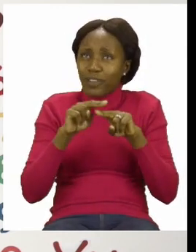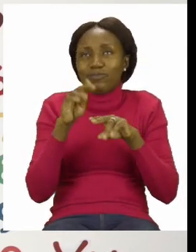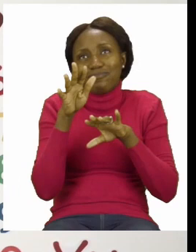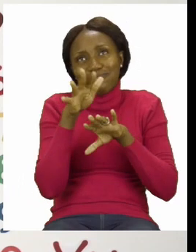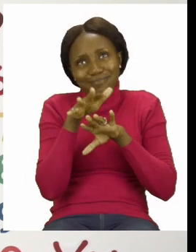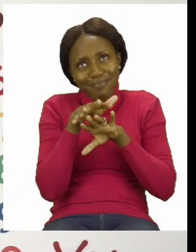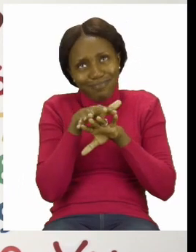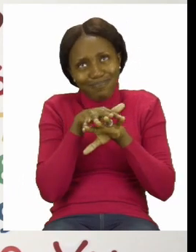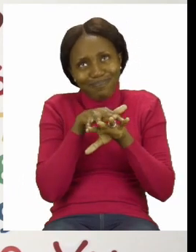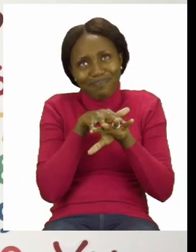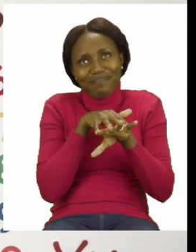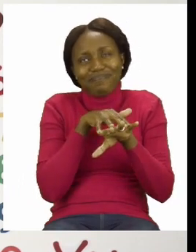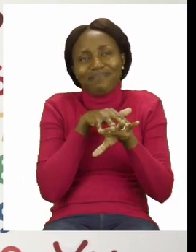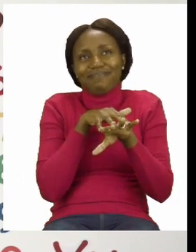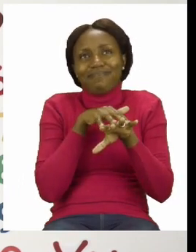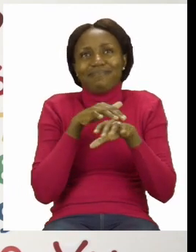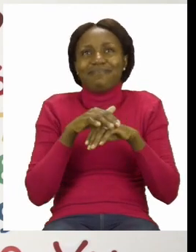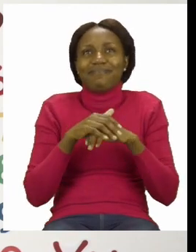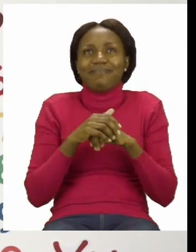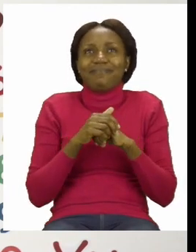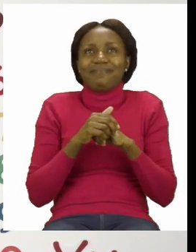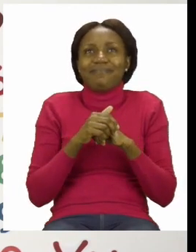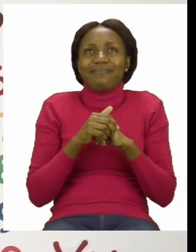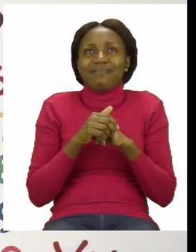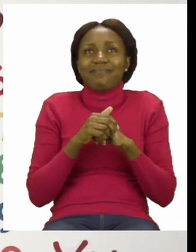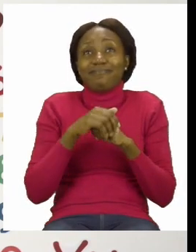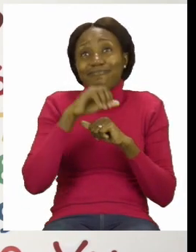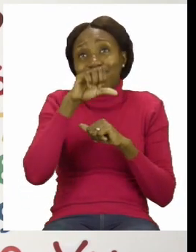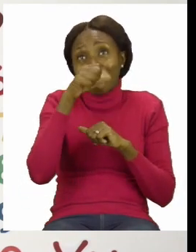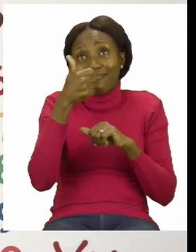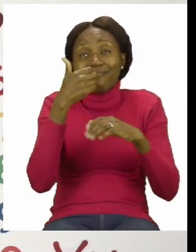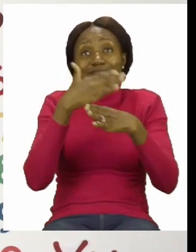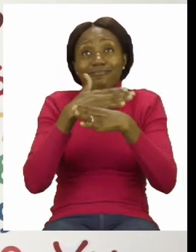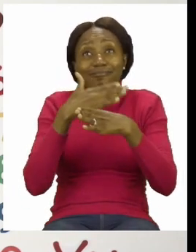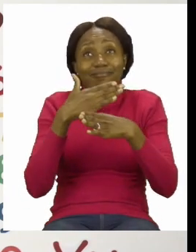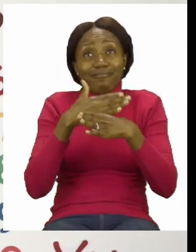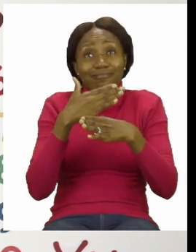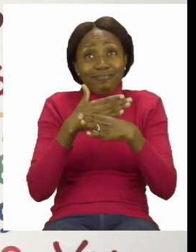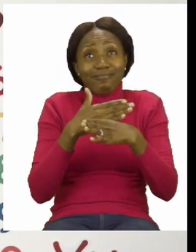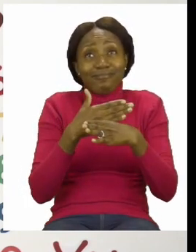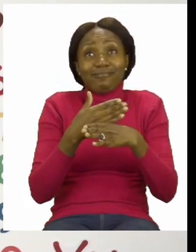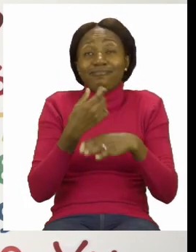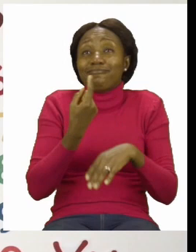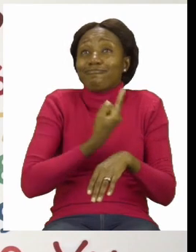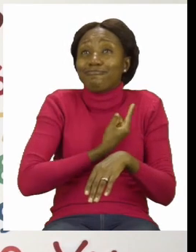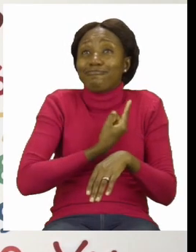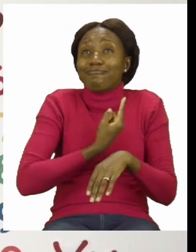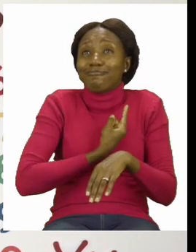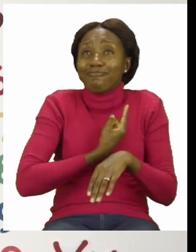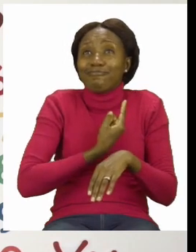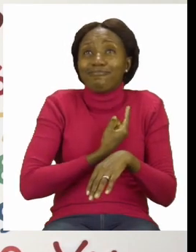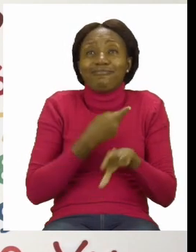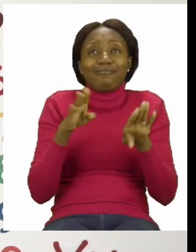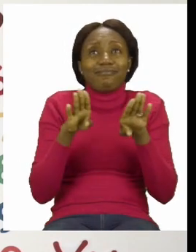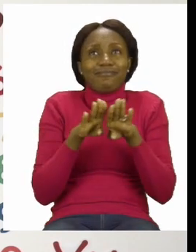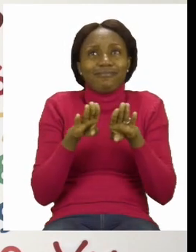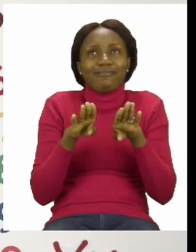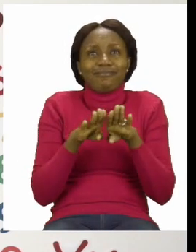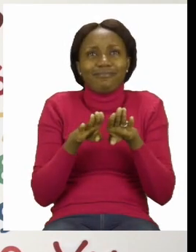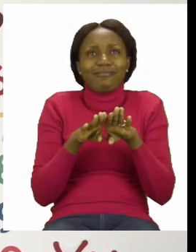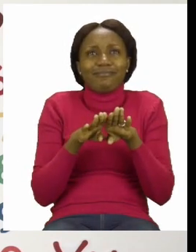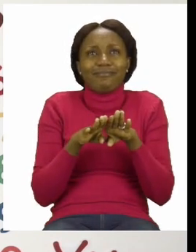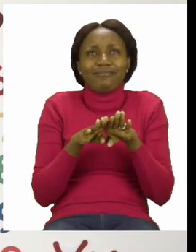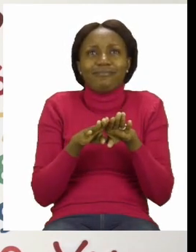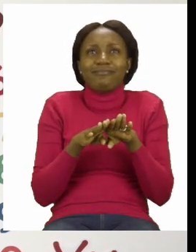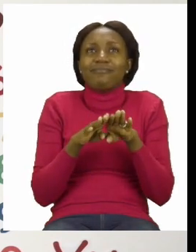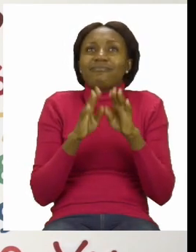a trace line. For the rest of the exercise, boys and girls, I'd like you to do it by yourselves. One of the things you have to do for